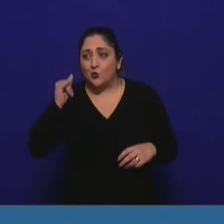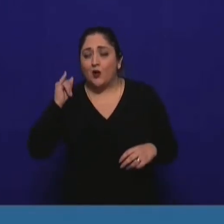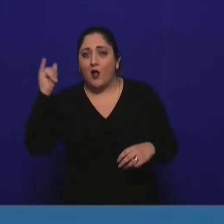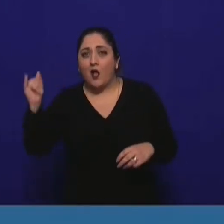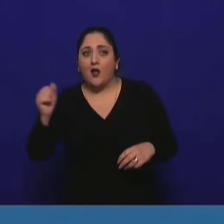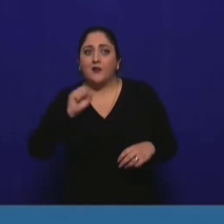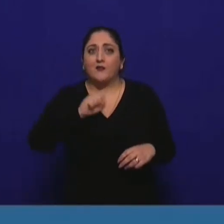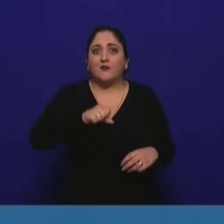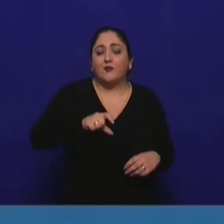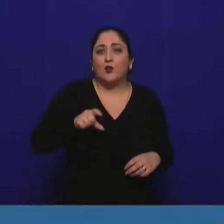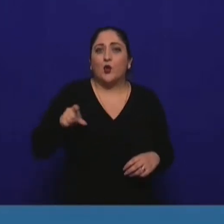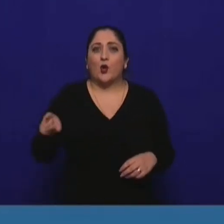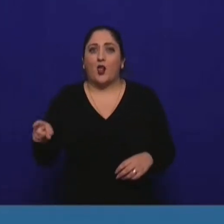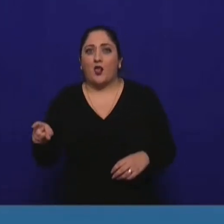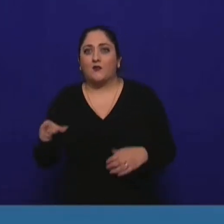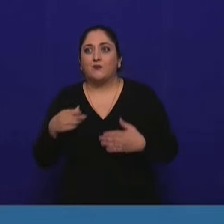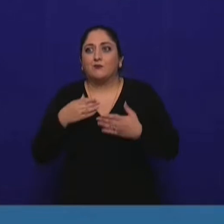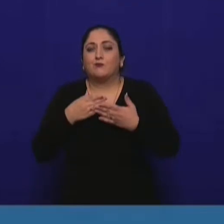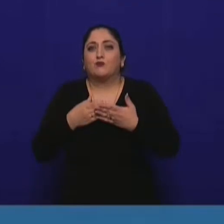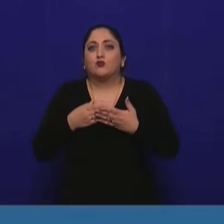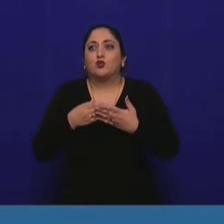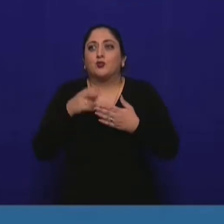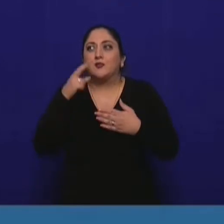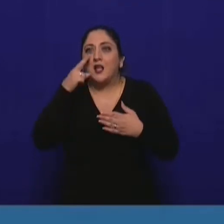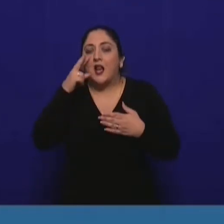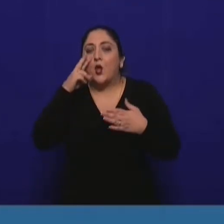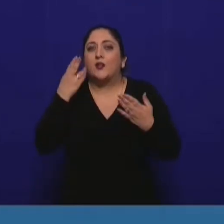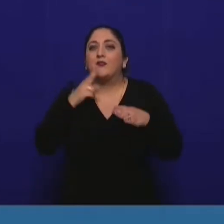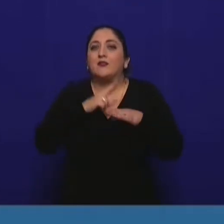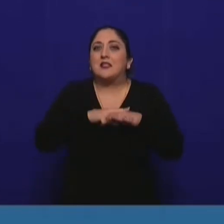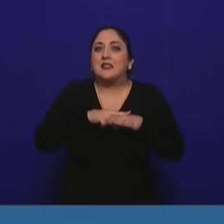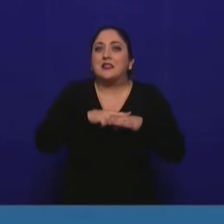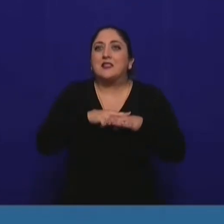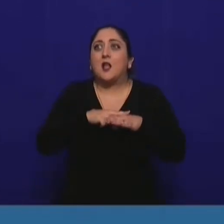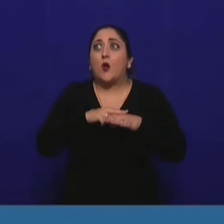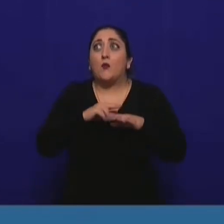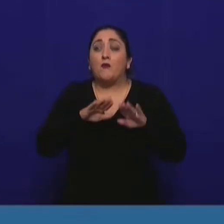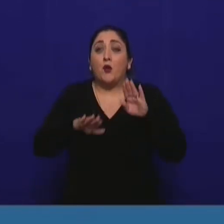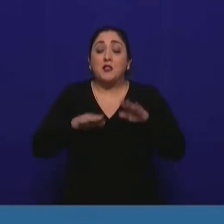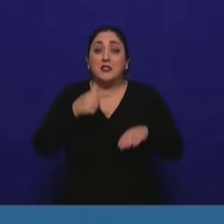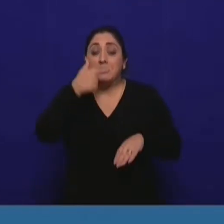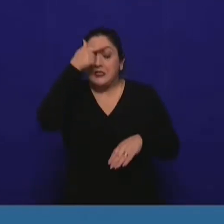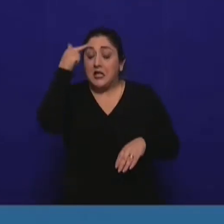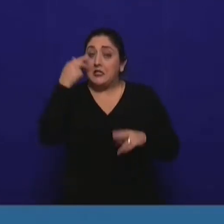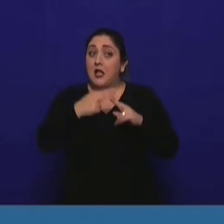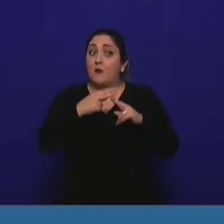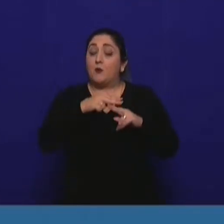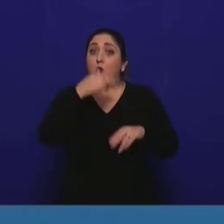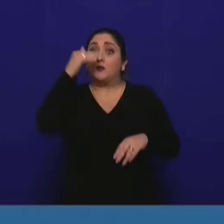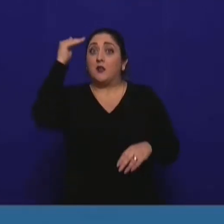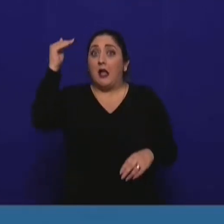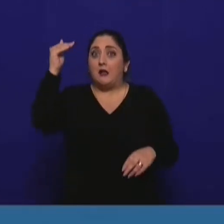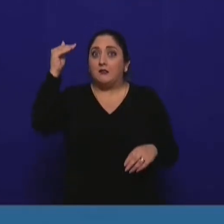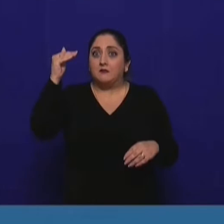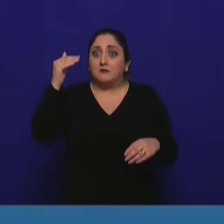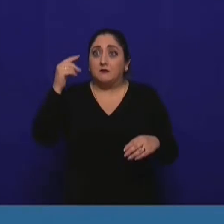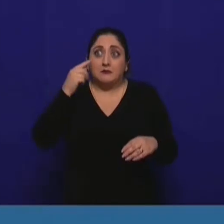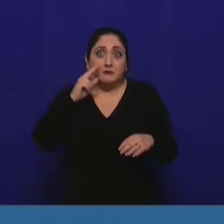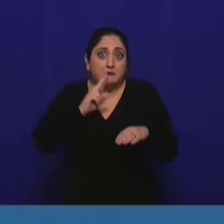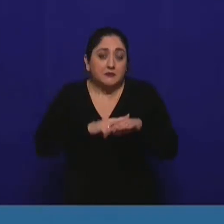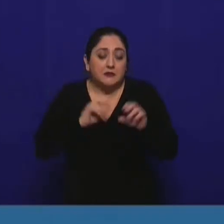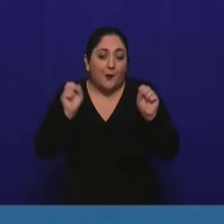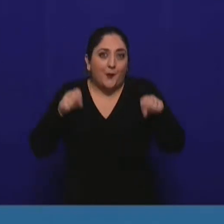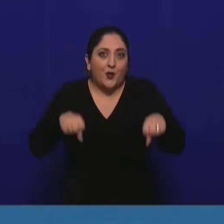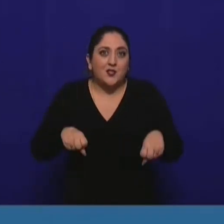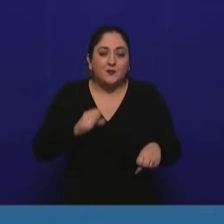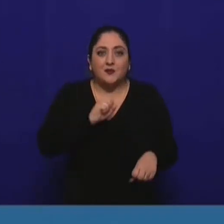transport? Do you think it's time to maybe start using these like take-home tests or have someone maybe enter their home and do the test themselves?